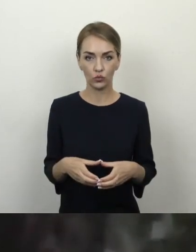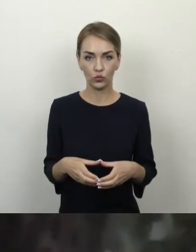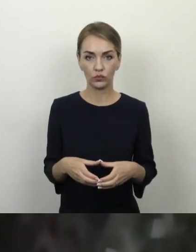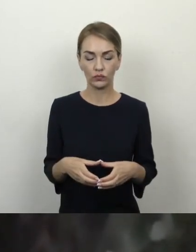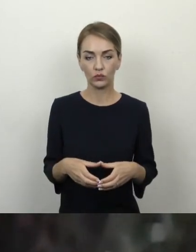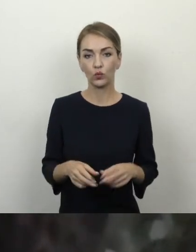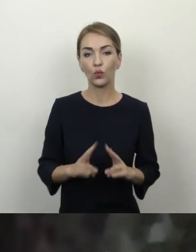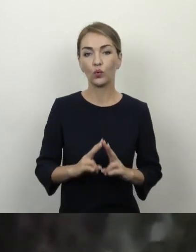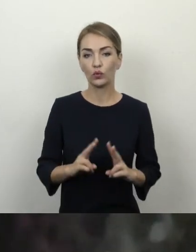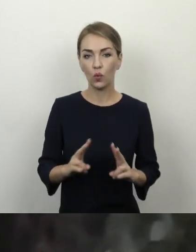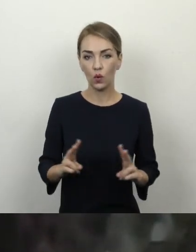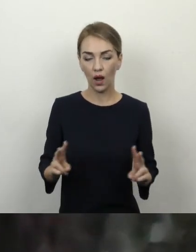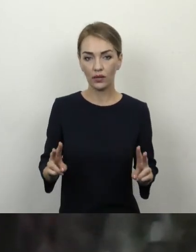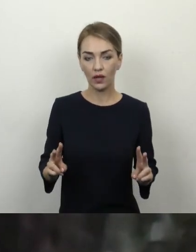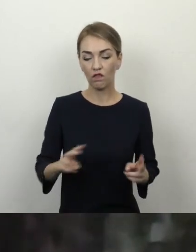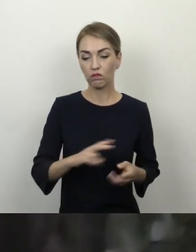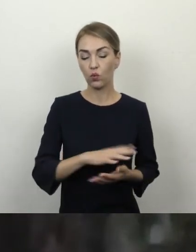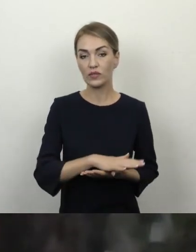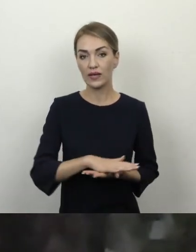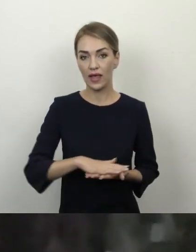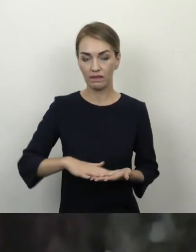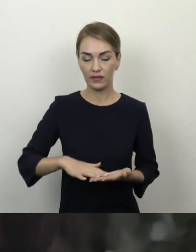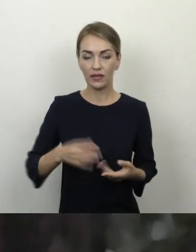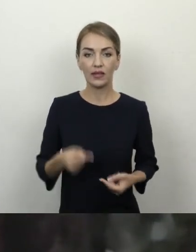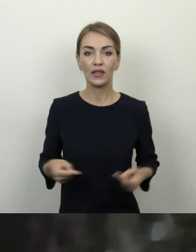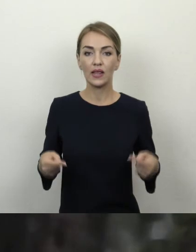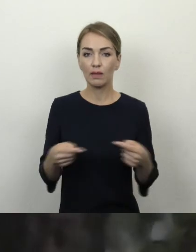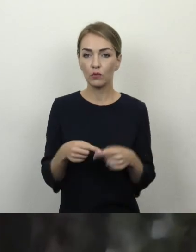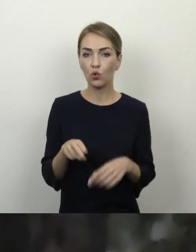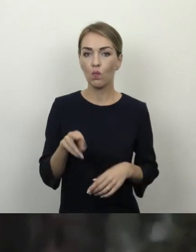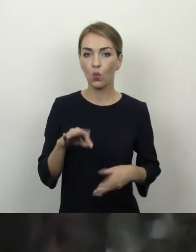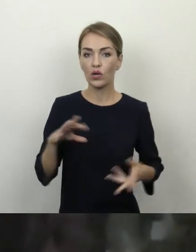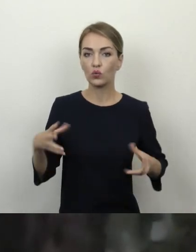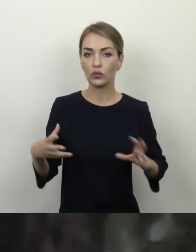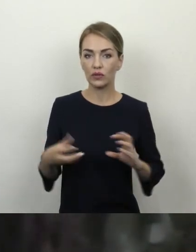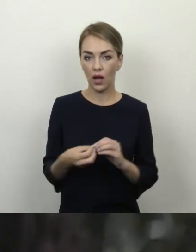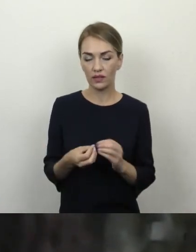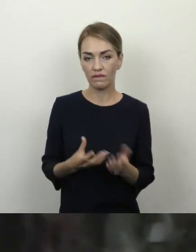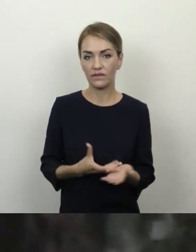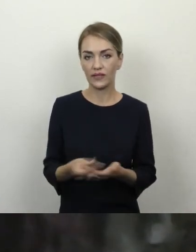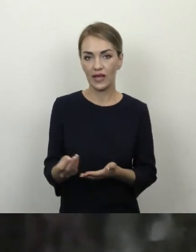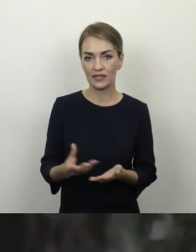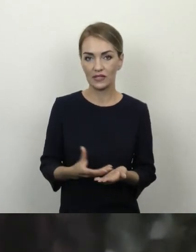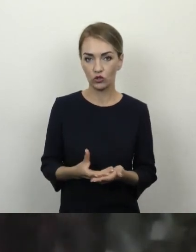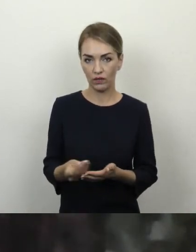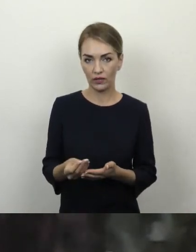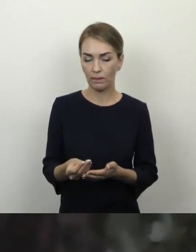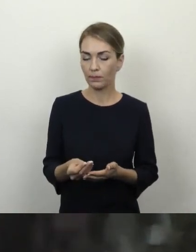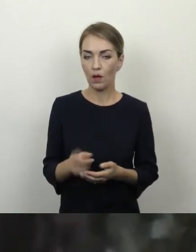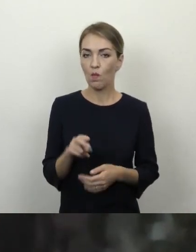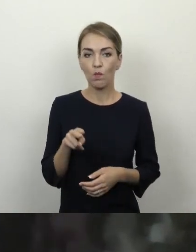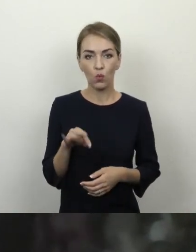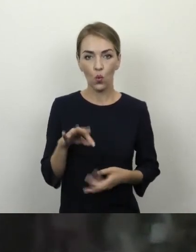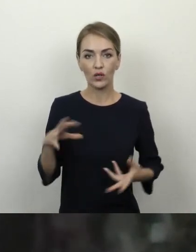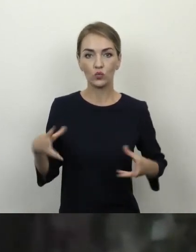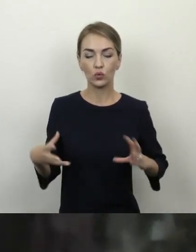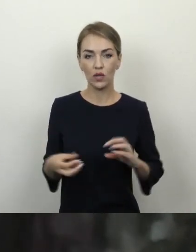one party as the running party at the elections based on the